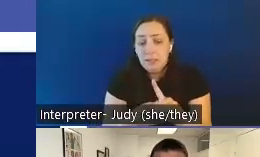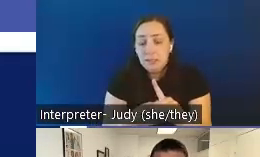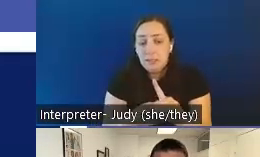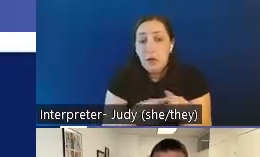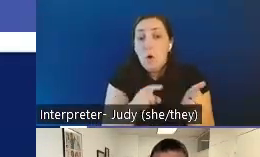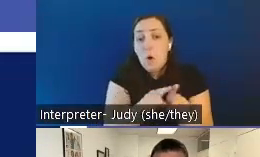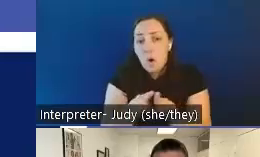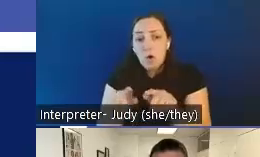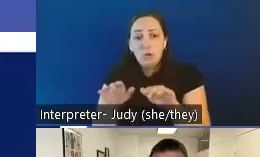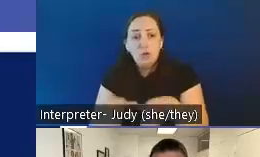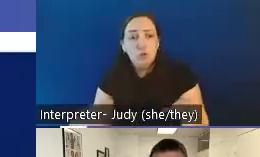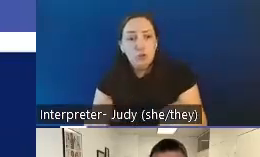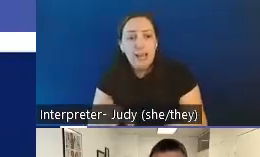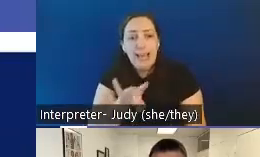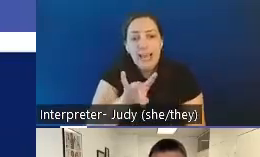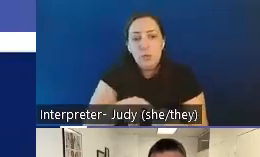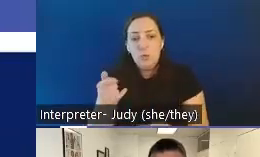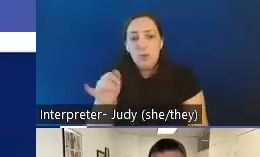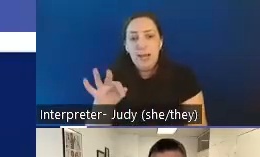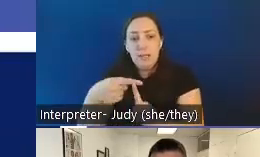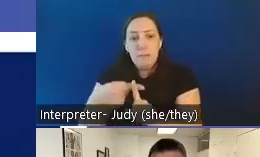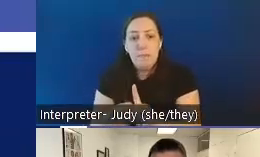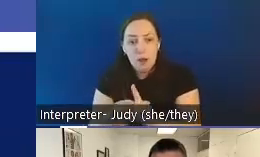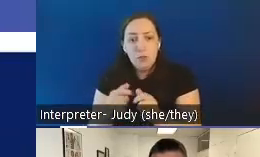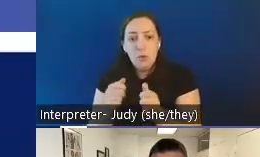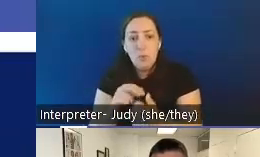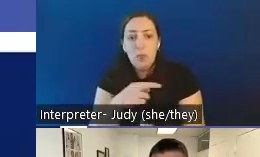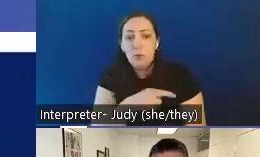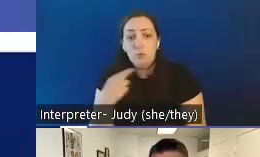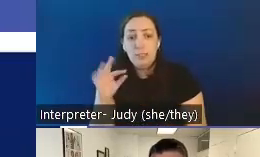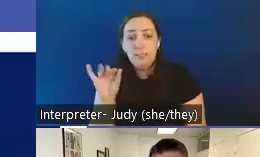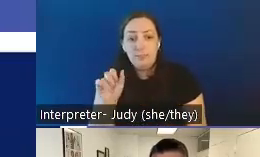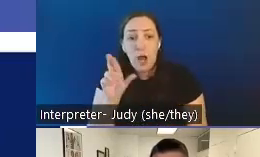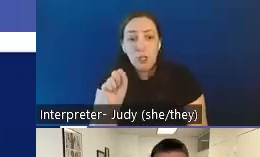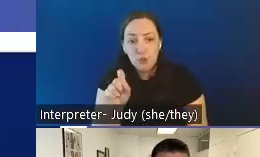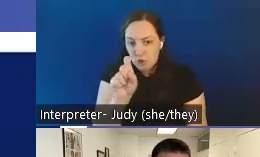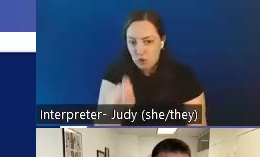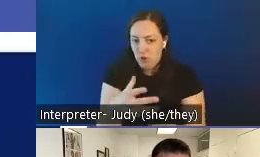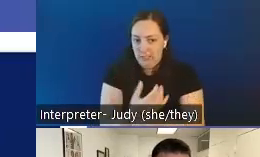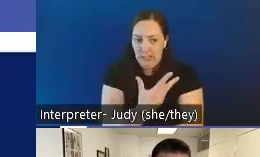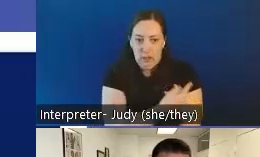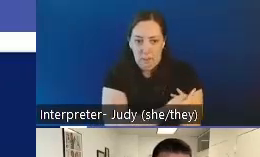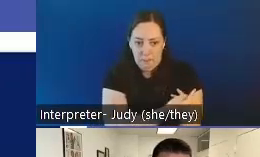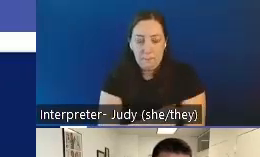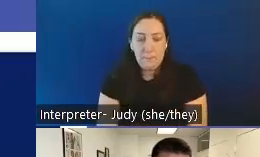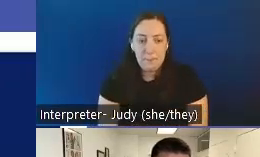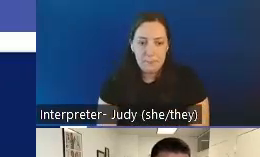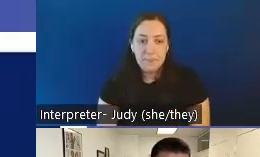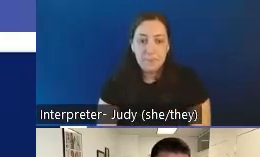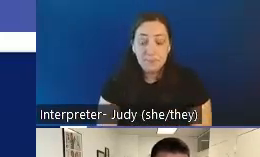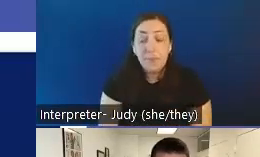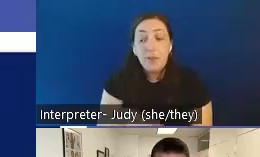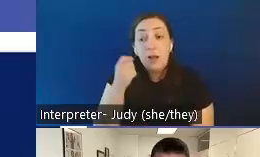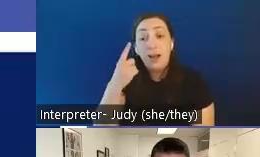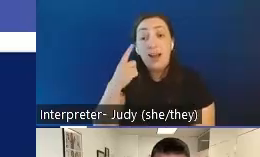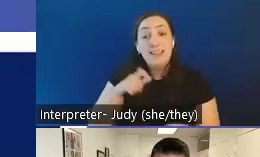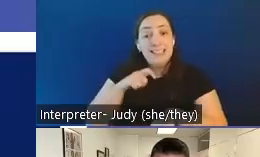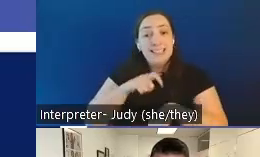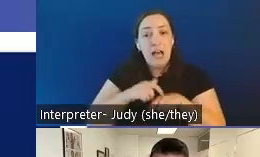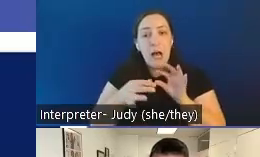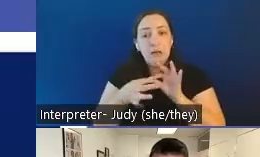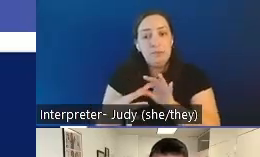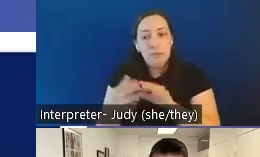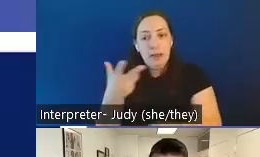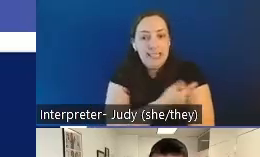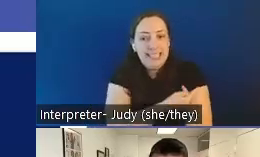children who are 8 to 19 months old with risk factors, should be getting this vaccine, this immunization. Now, this is a timed vaccine, just like the rest